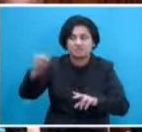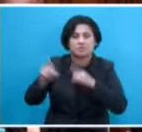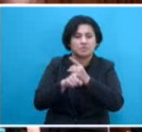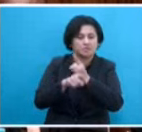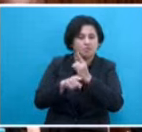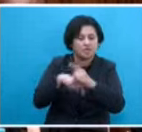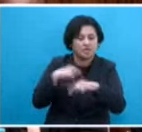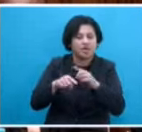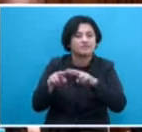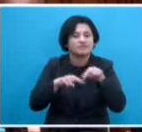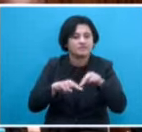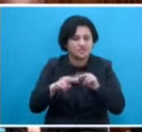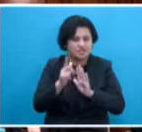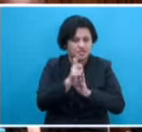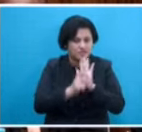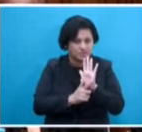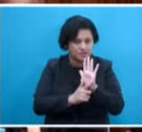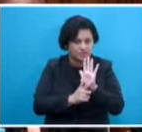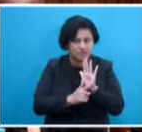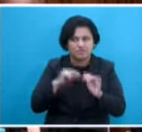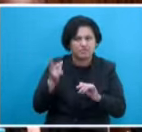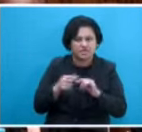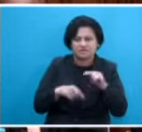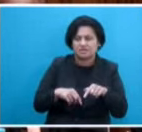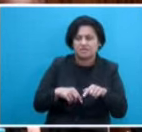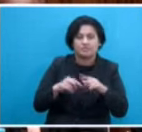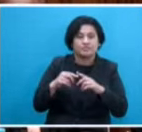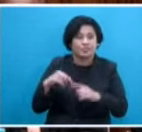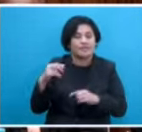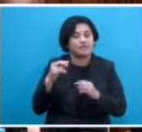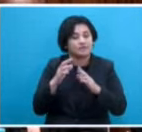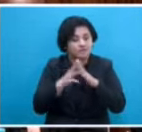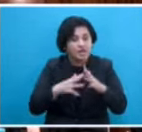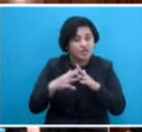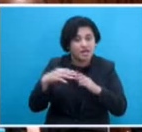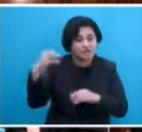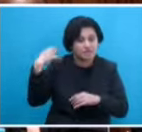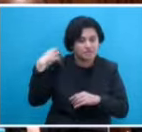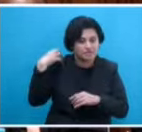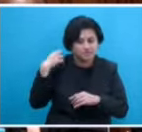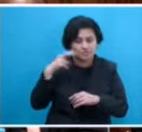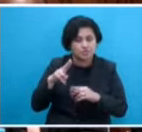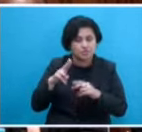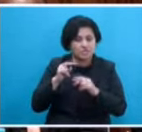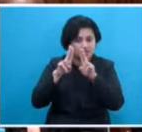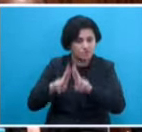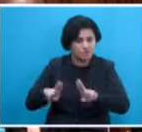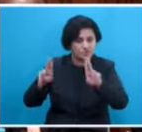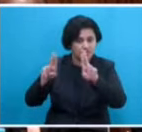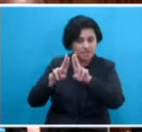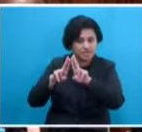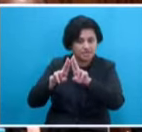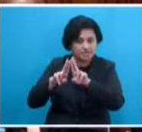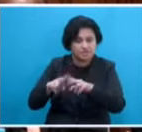criticized by other nations, including the US Ambassador to the United Nations, Anna Palladino, for not allowing